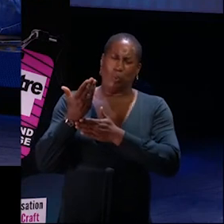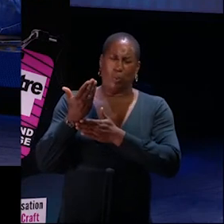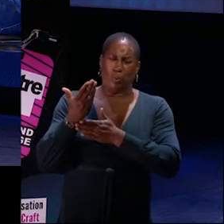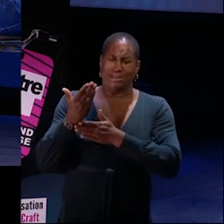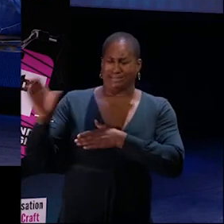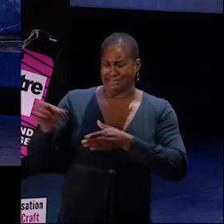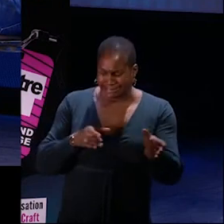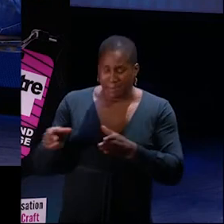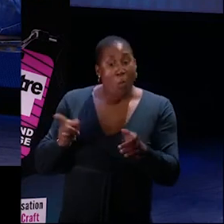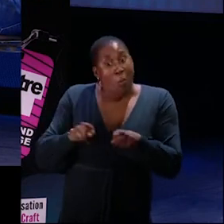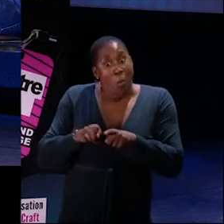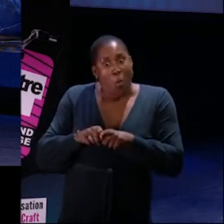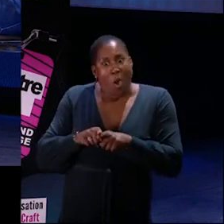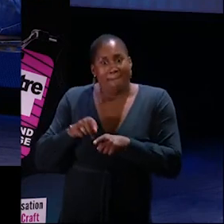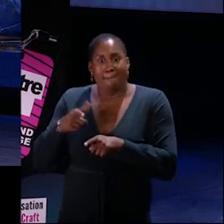also co-producing.